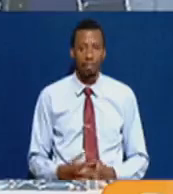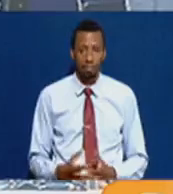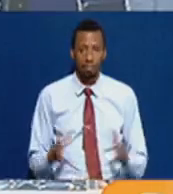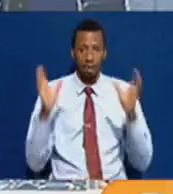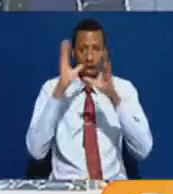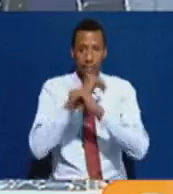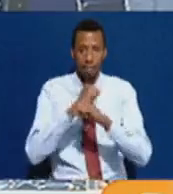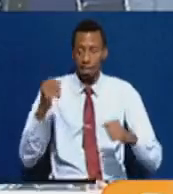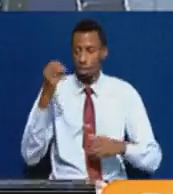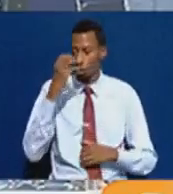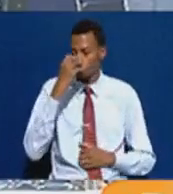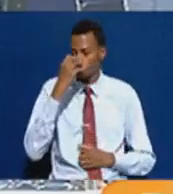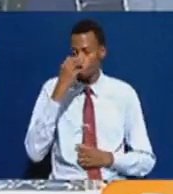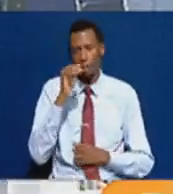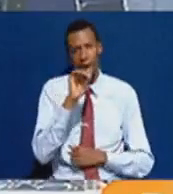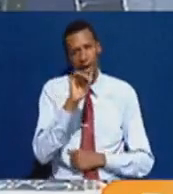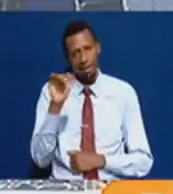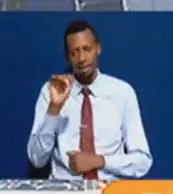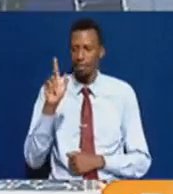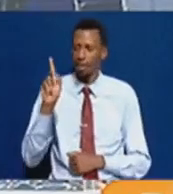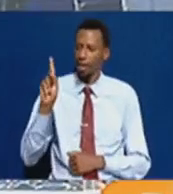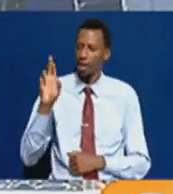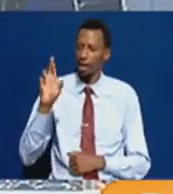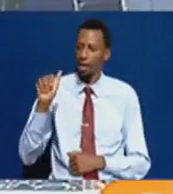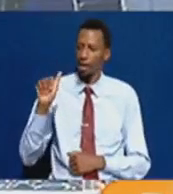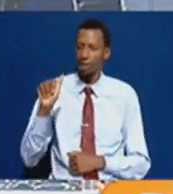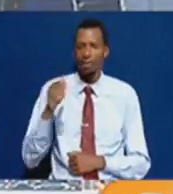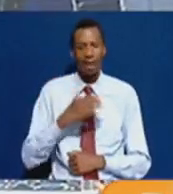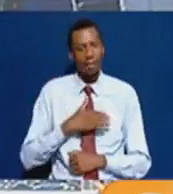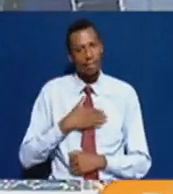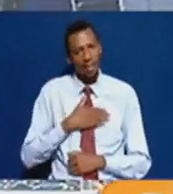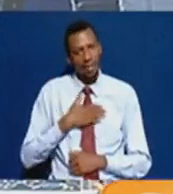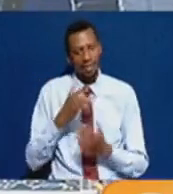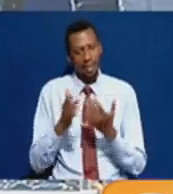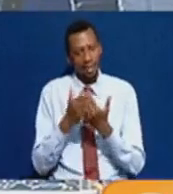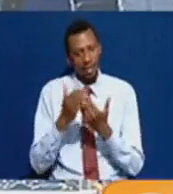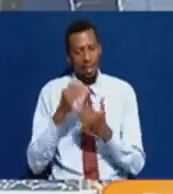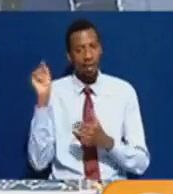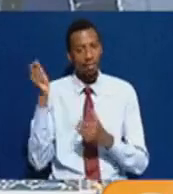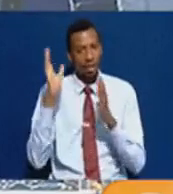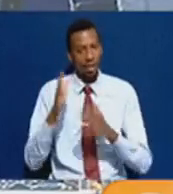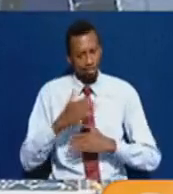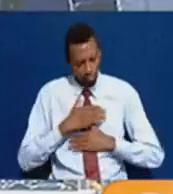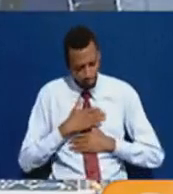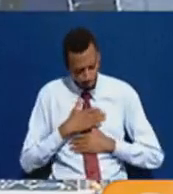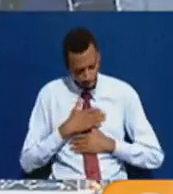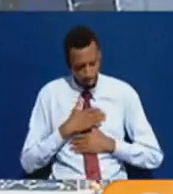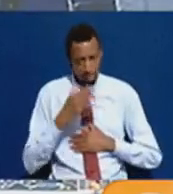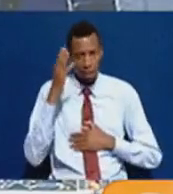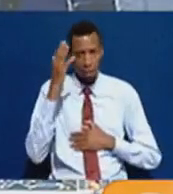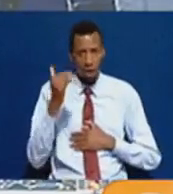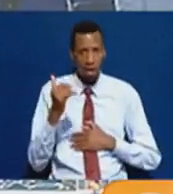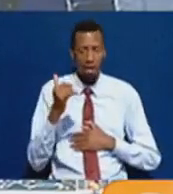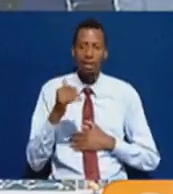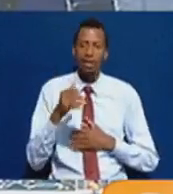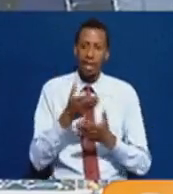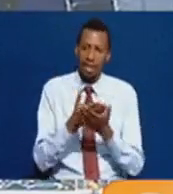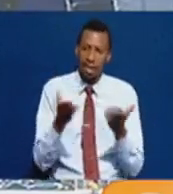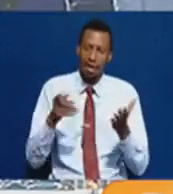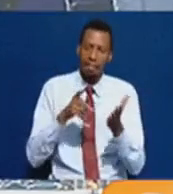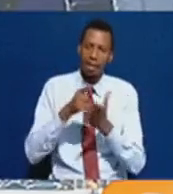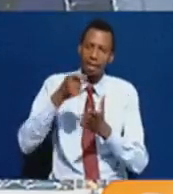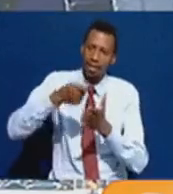President William Ruto has urged KRA to treat Kenyans with dignity while demanding that they meet their tax obligations, saying this